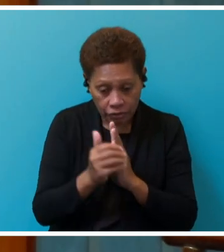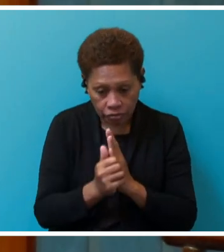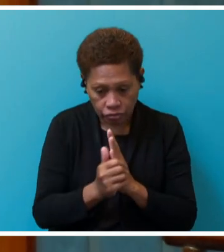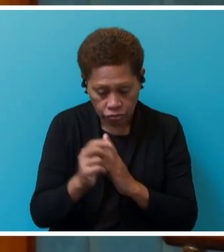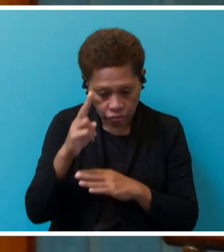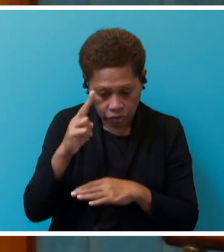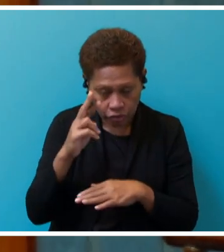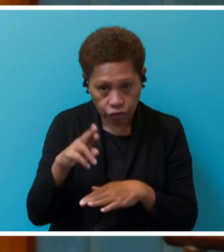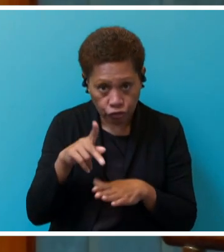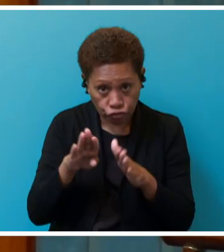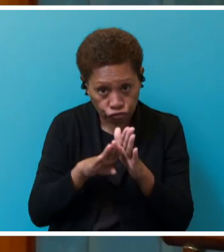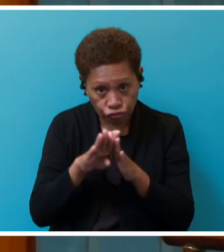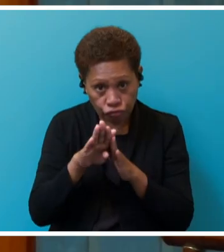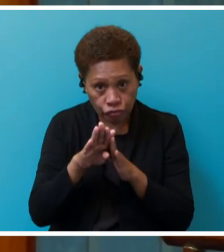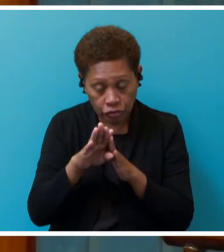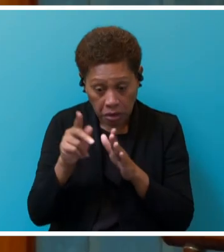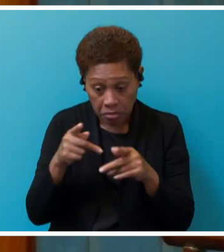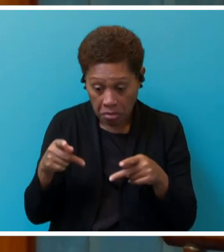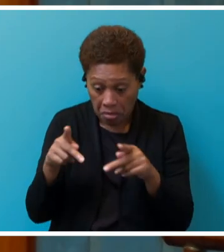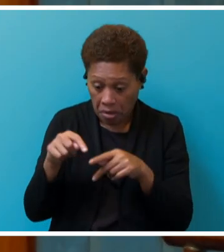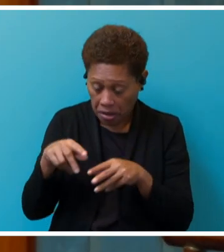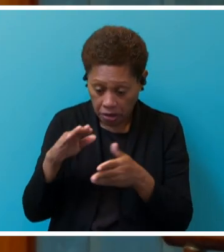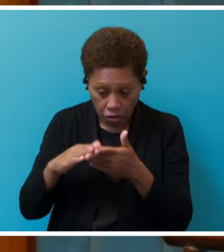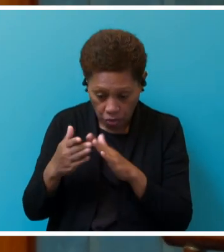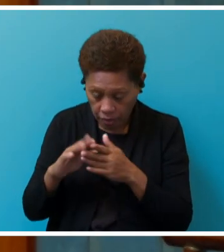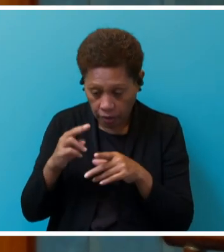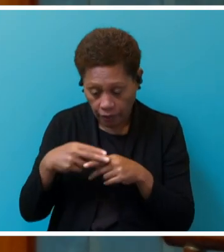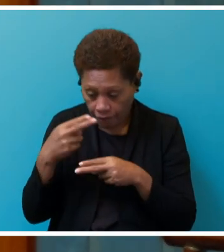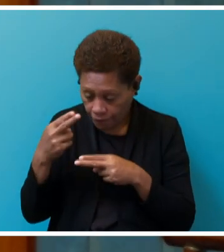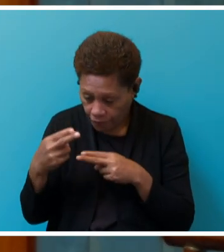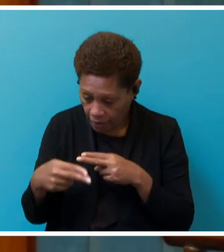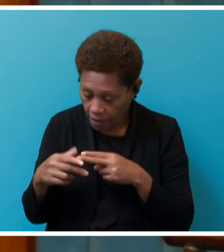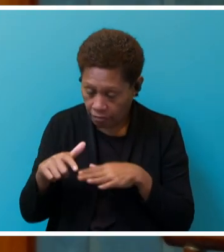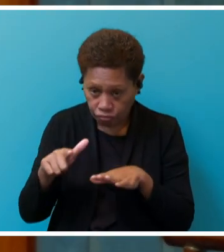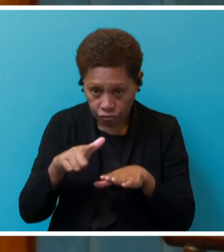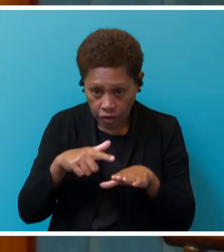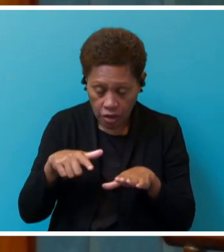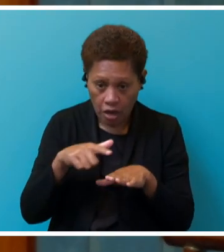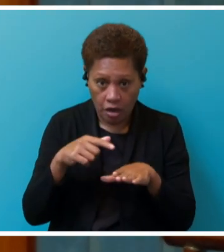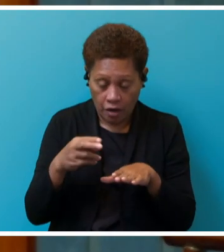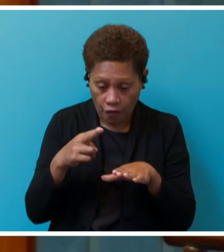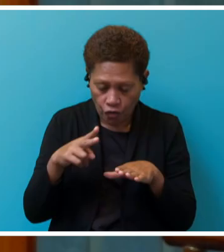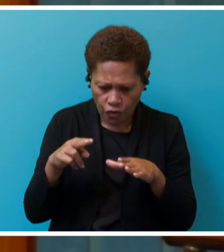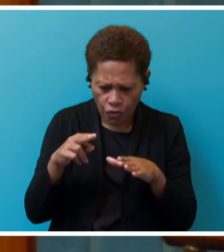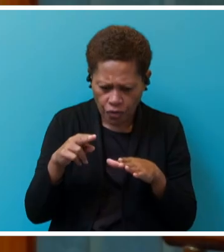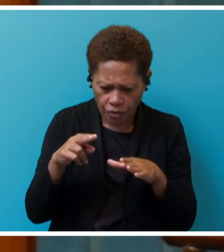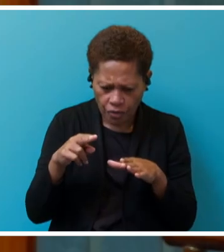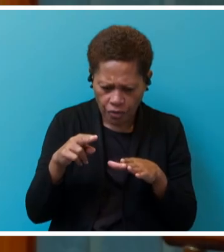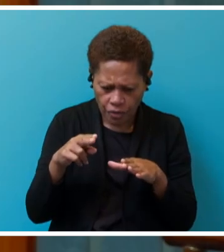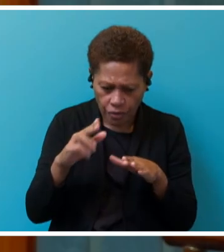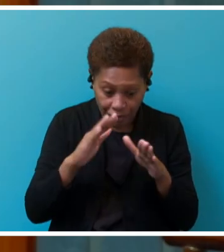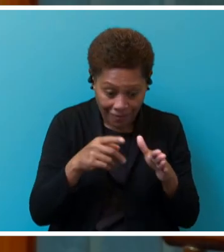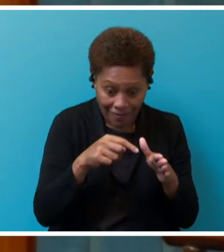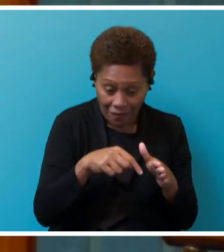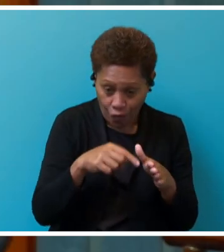growth, one that places our rural communities, our farmers, and our land at the heart of development. Before I proceed, I